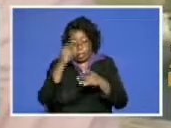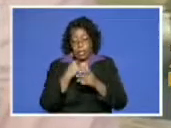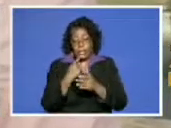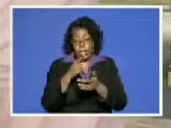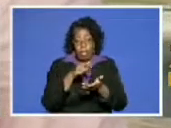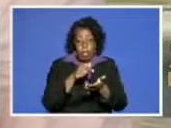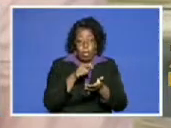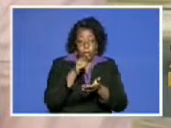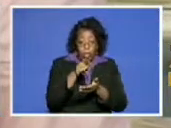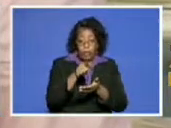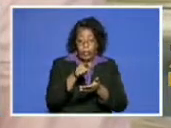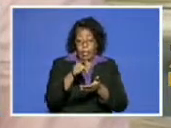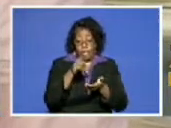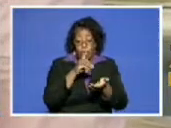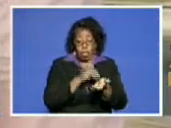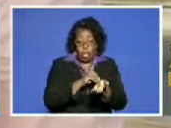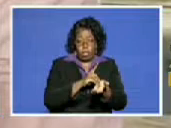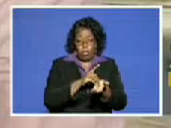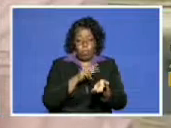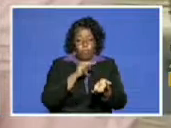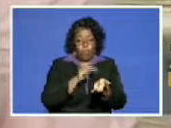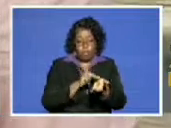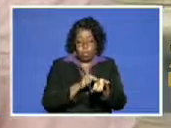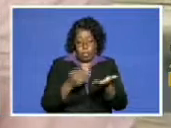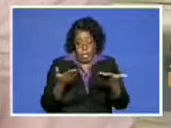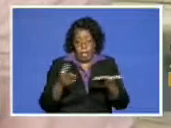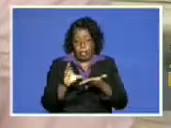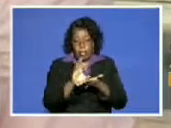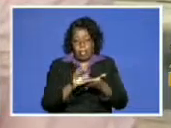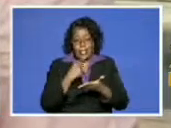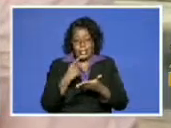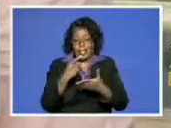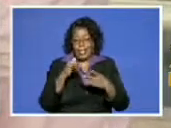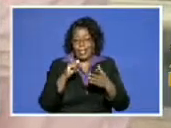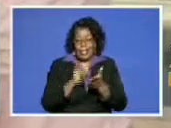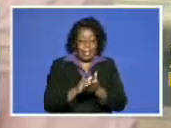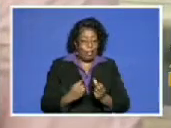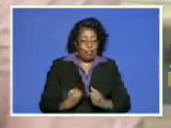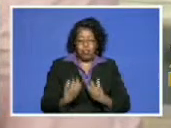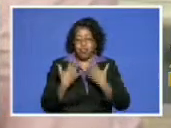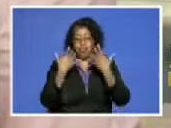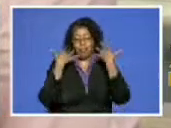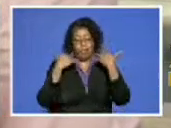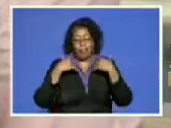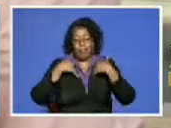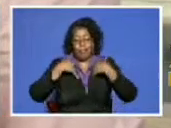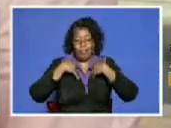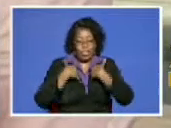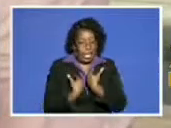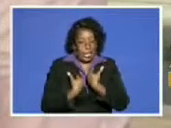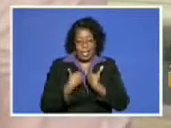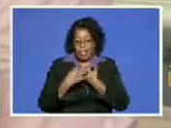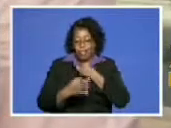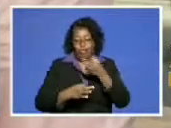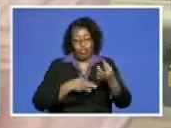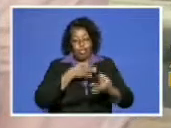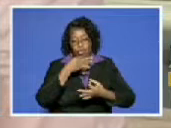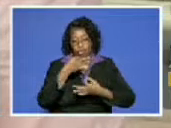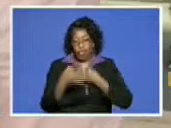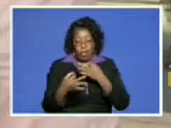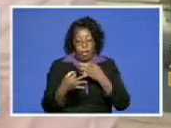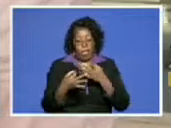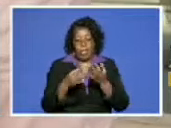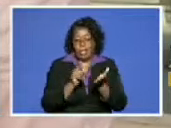doctors and nurses here at this hospital facility, they are saying that they are overwhelmed, tired, and frustrated.